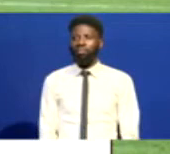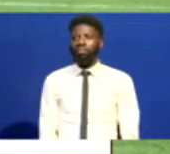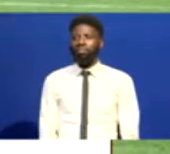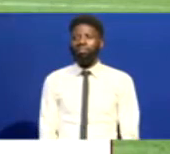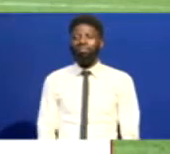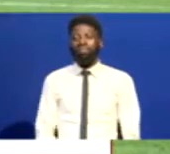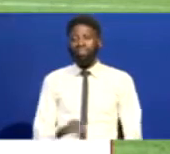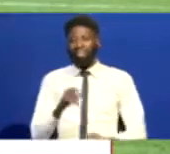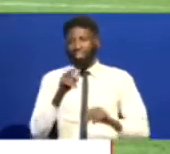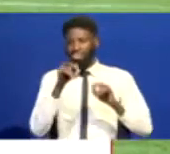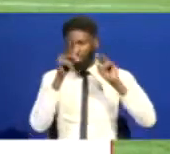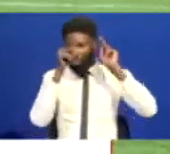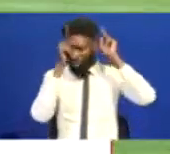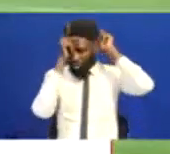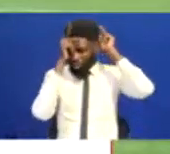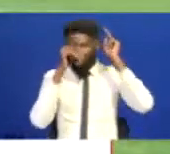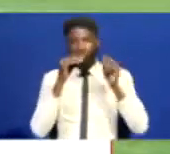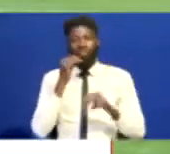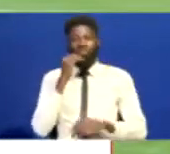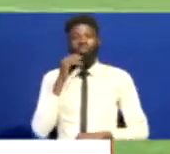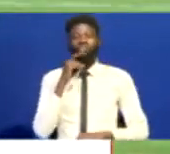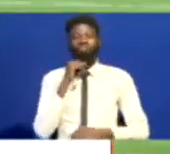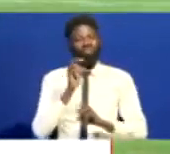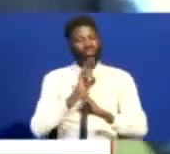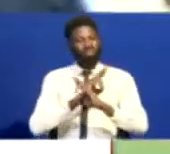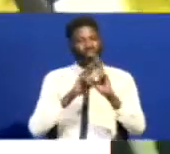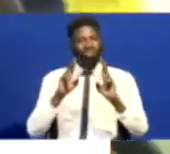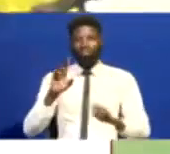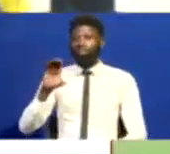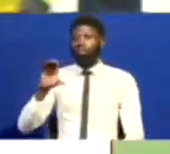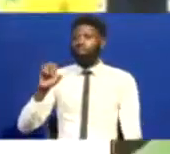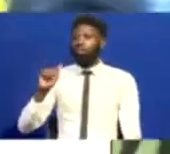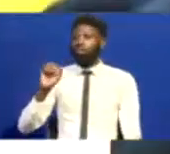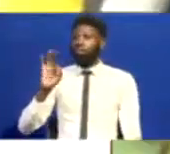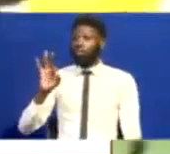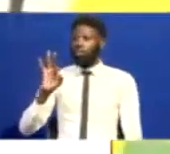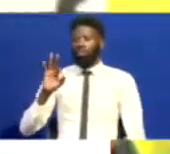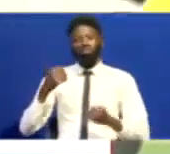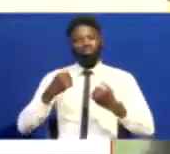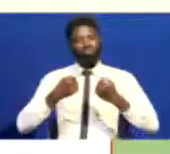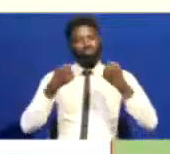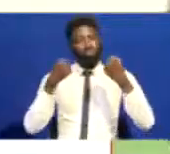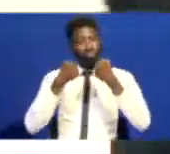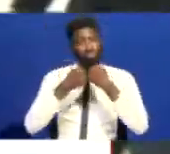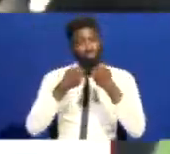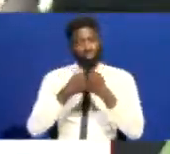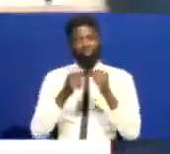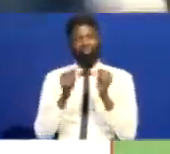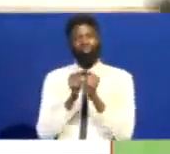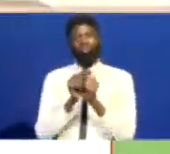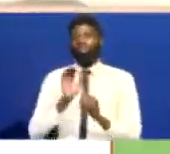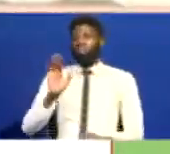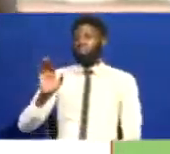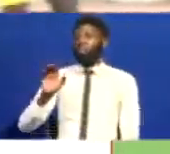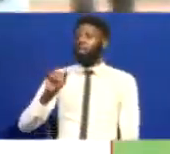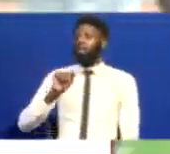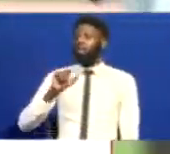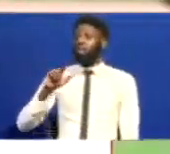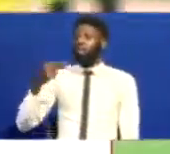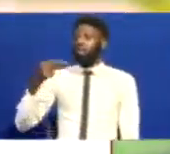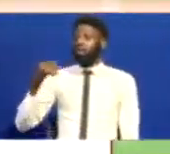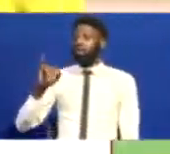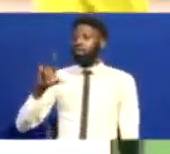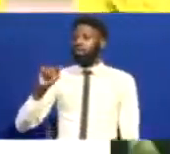Kakamega Homeboys is ready to make its debut in the CAF Confederation Cup with a clash against Libya Al-Hilal set for Saturday